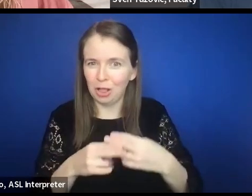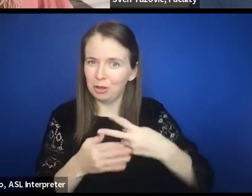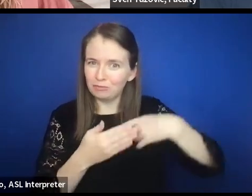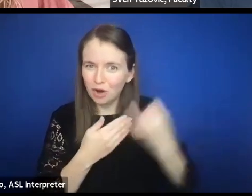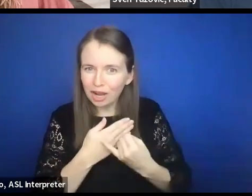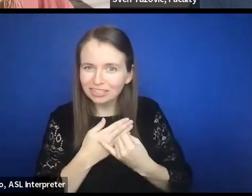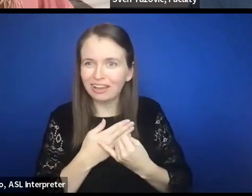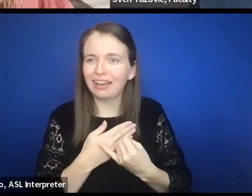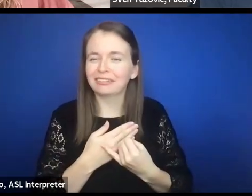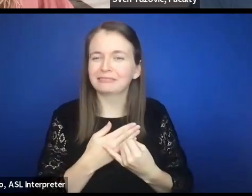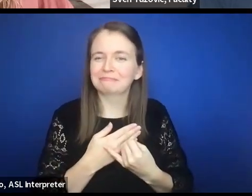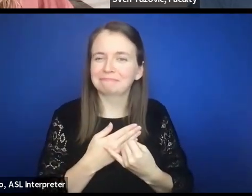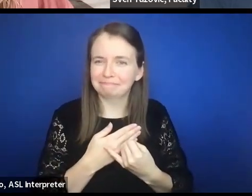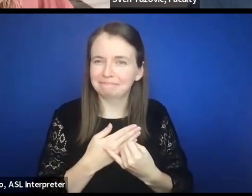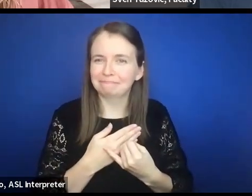project, and